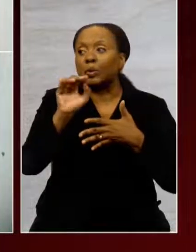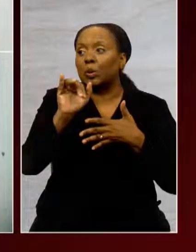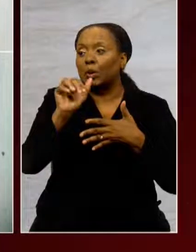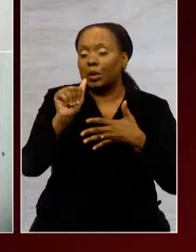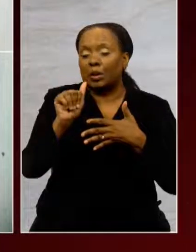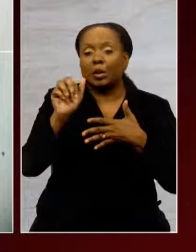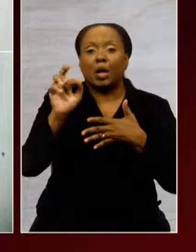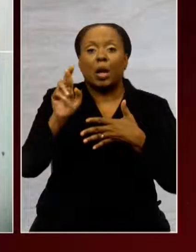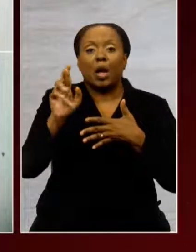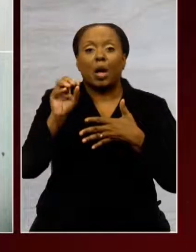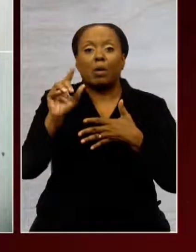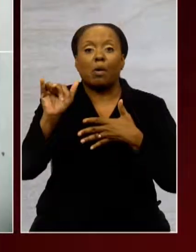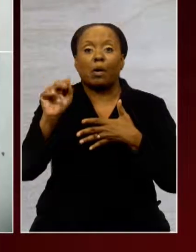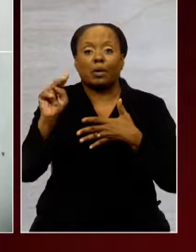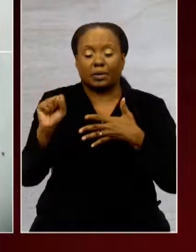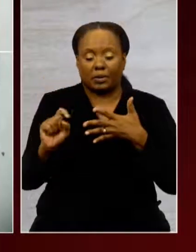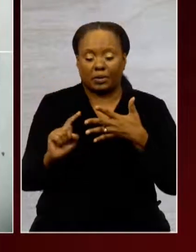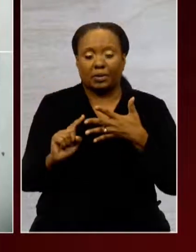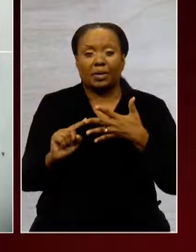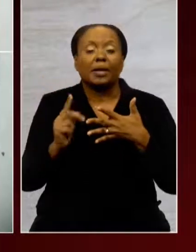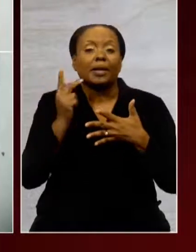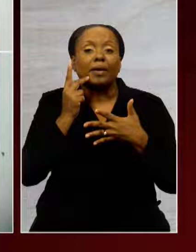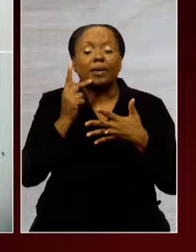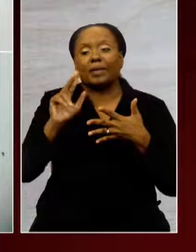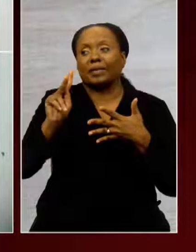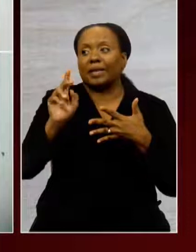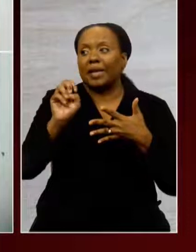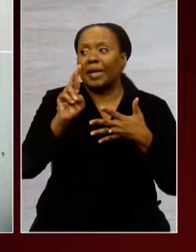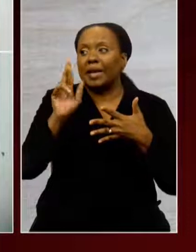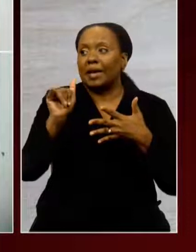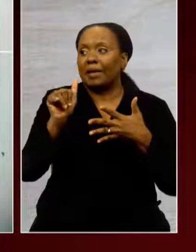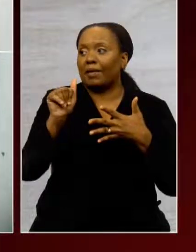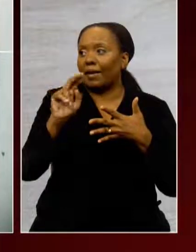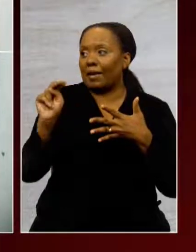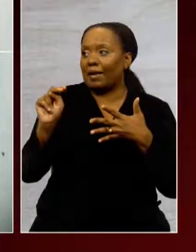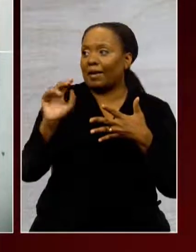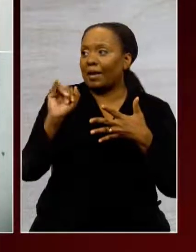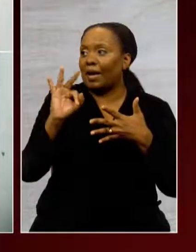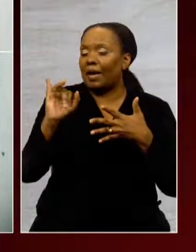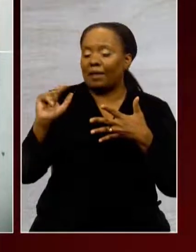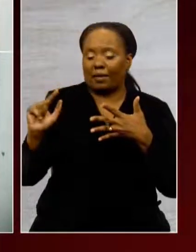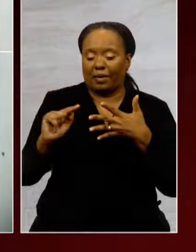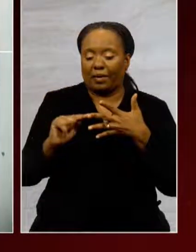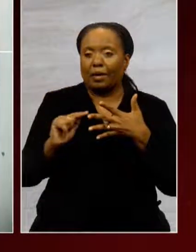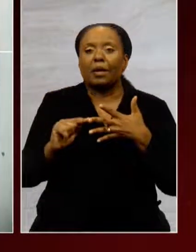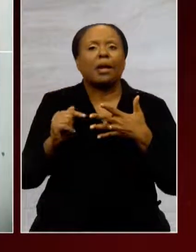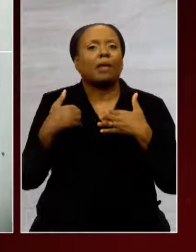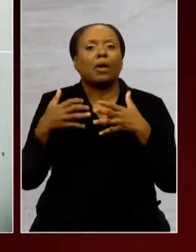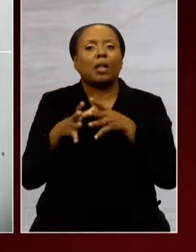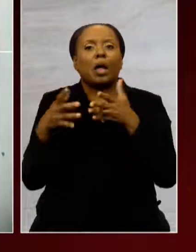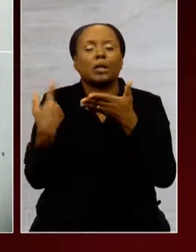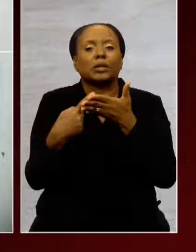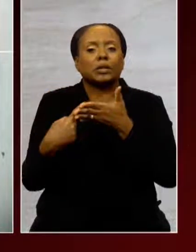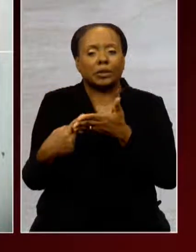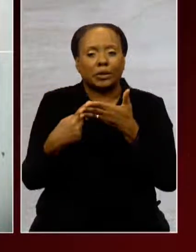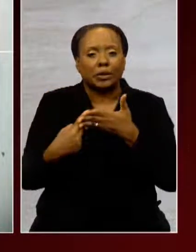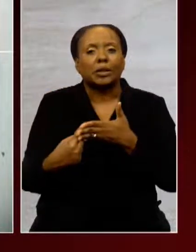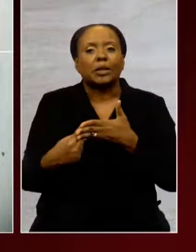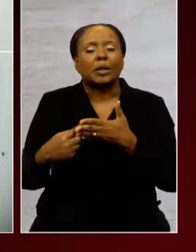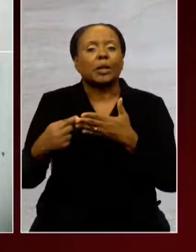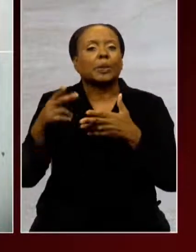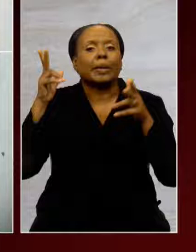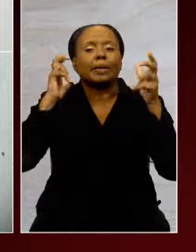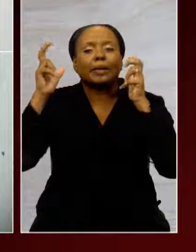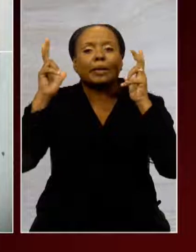committee, and Kerryann Ifill, she is the deputy chair of that committee. So stick around, we have a lot to talk about, and you'll get to